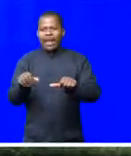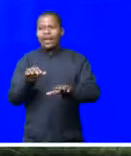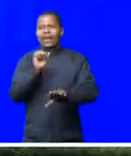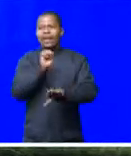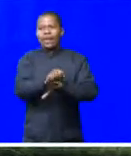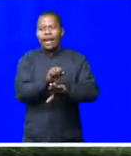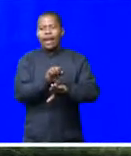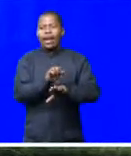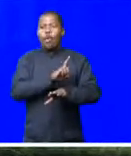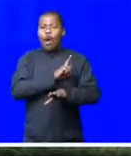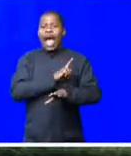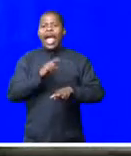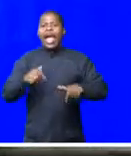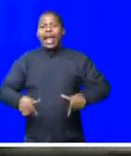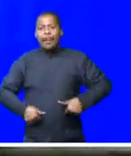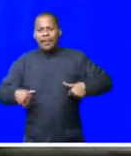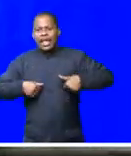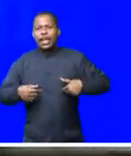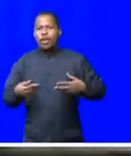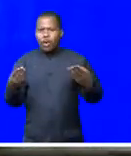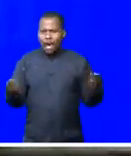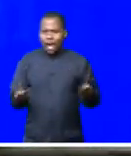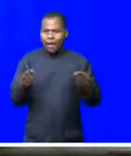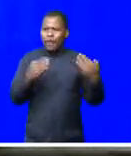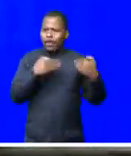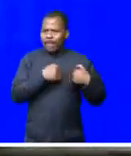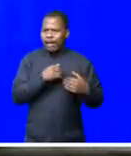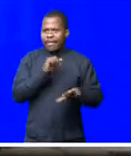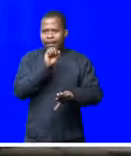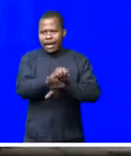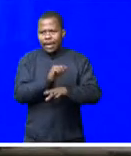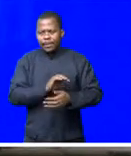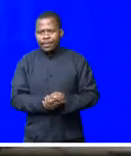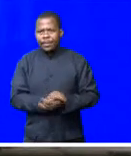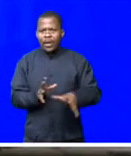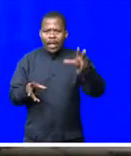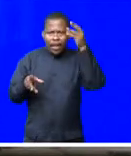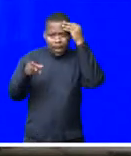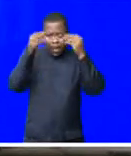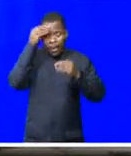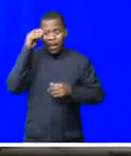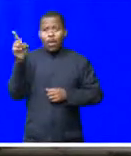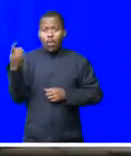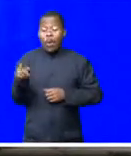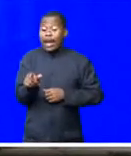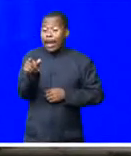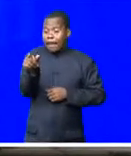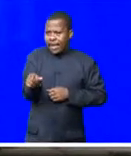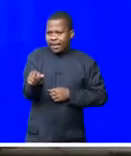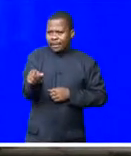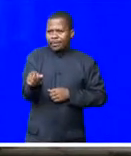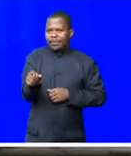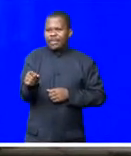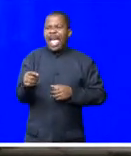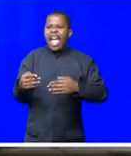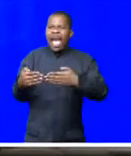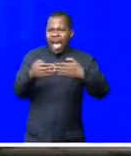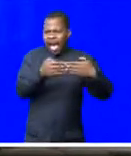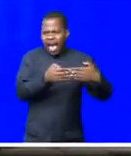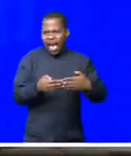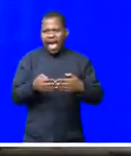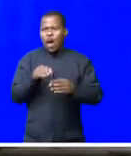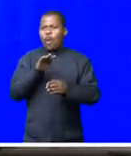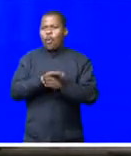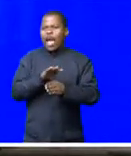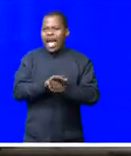save the patient's life. For the call, the patient who attended Janet now said, when La